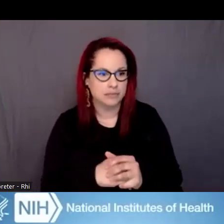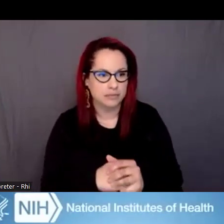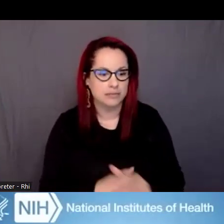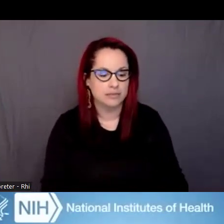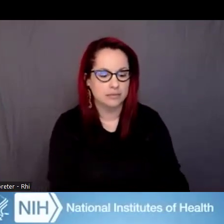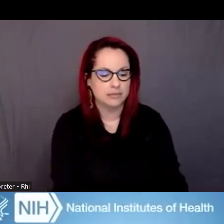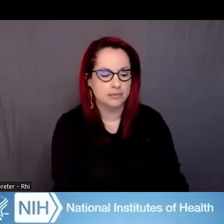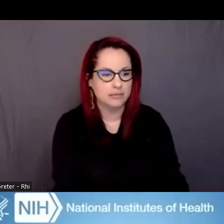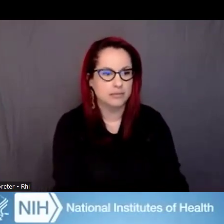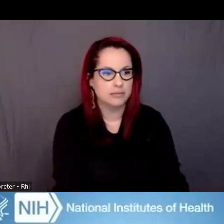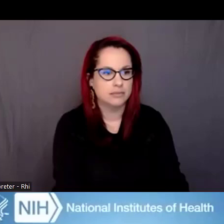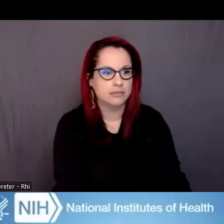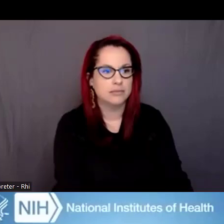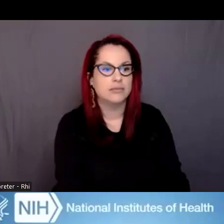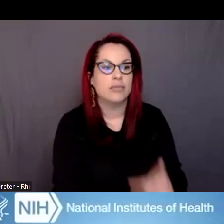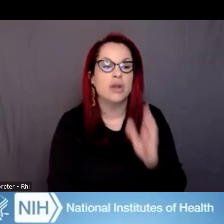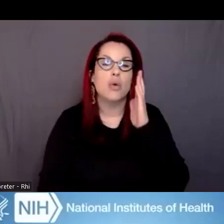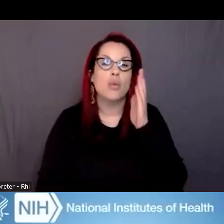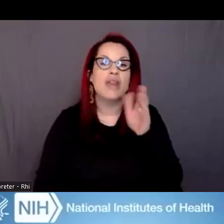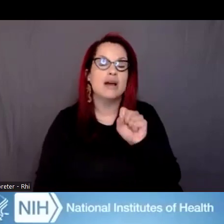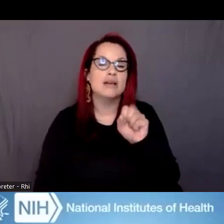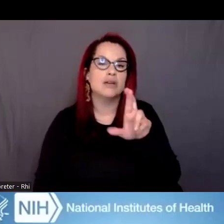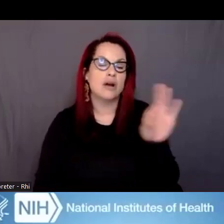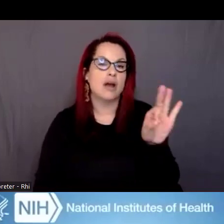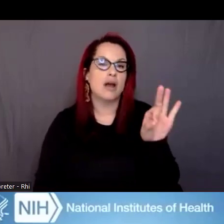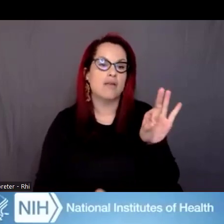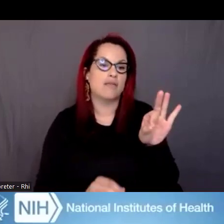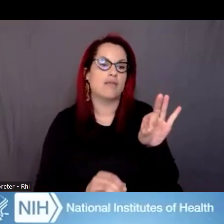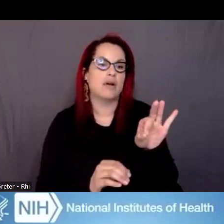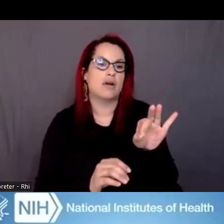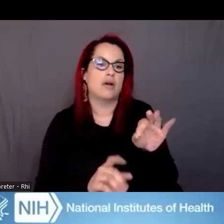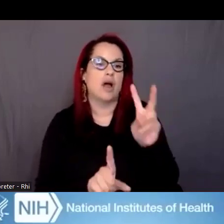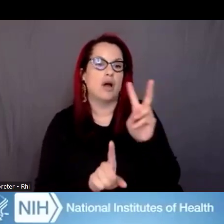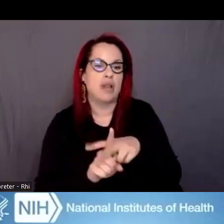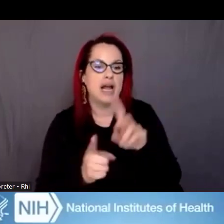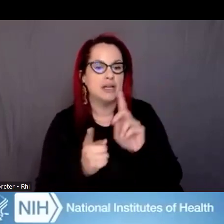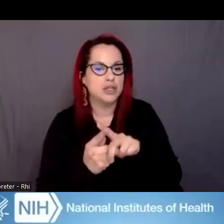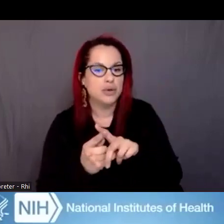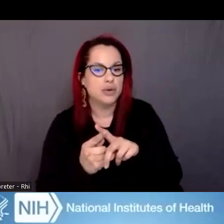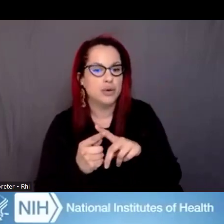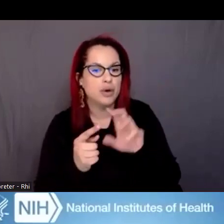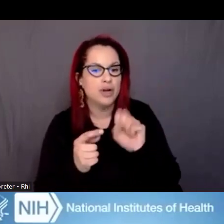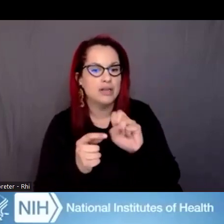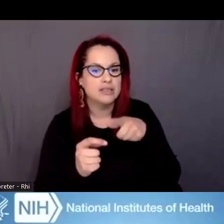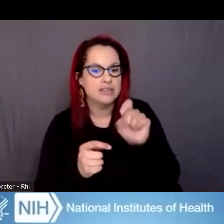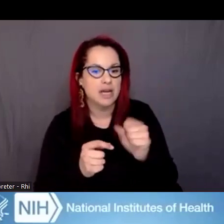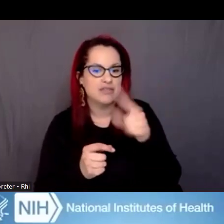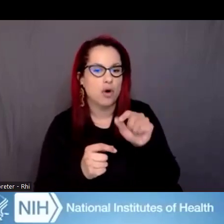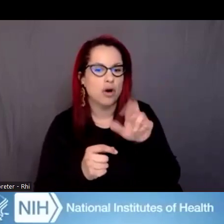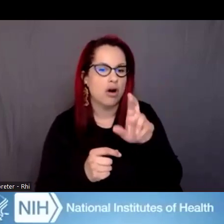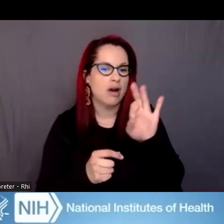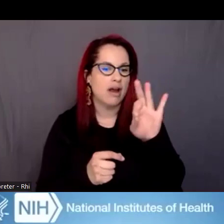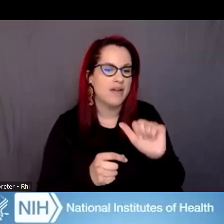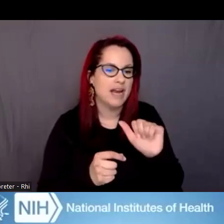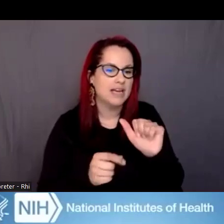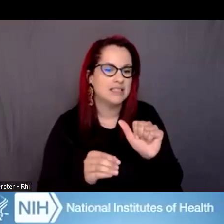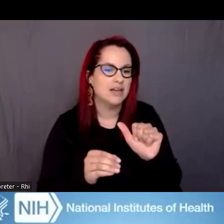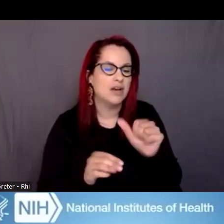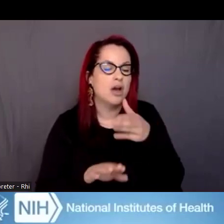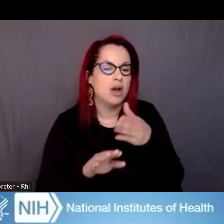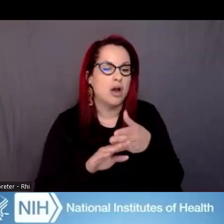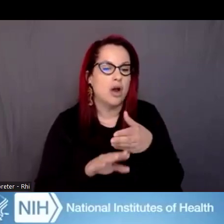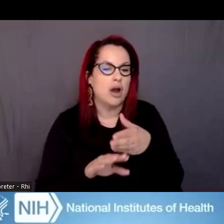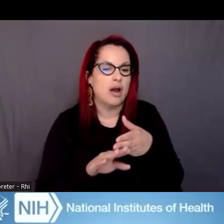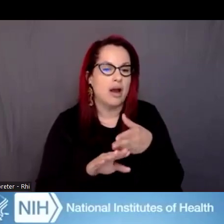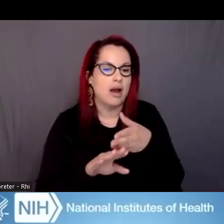Will the SRF apply to SEPs for RFAs with or without set-asides released after January 25th,